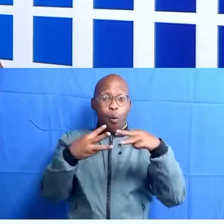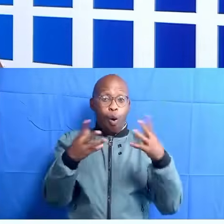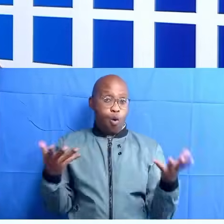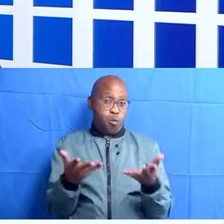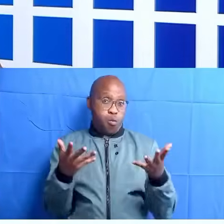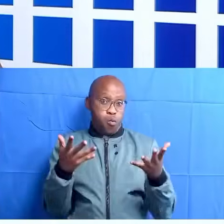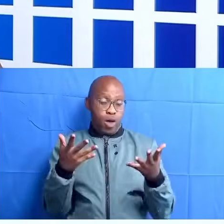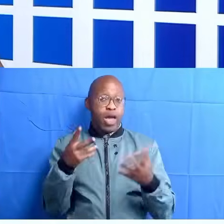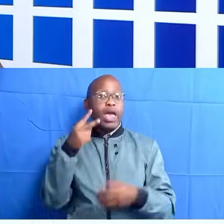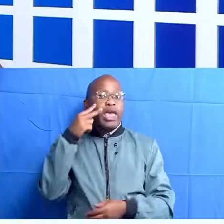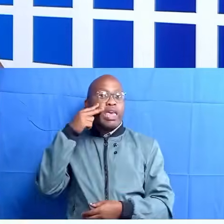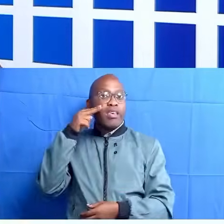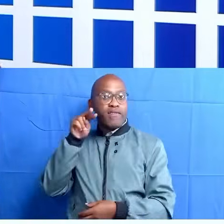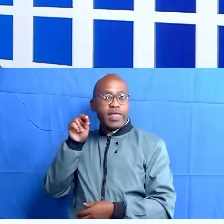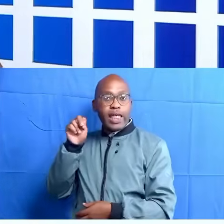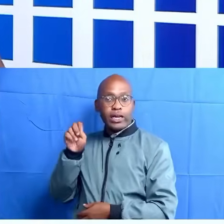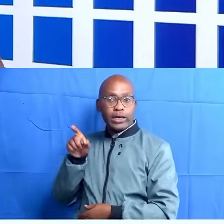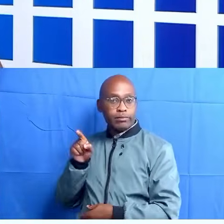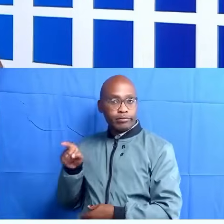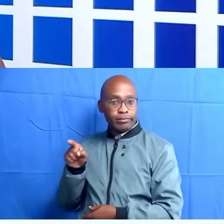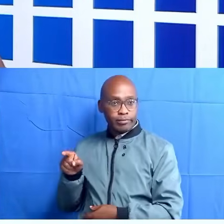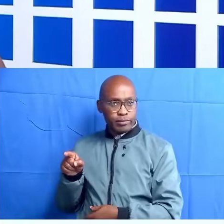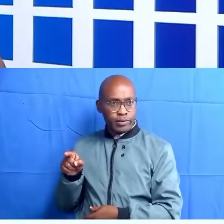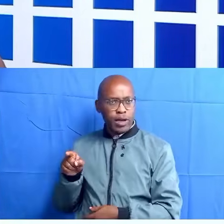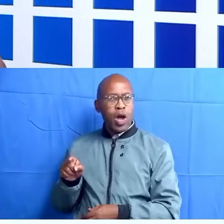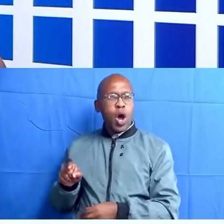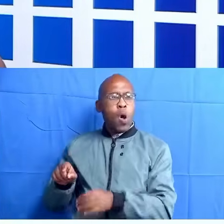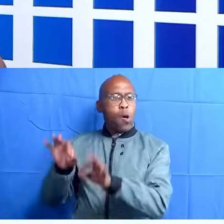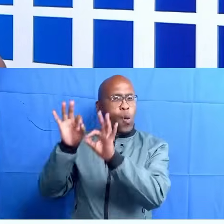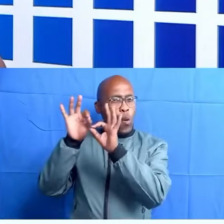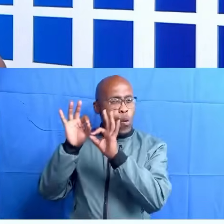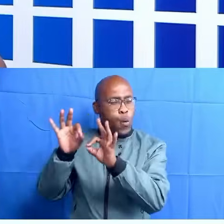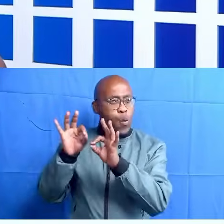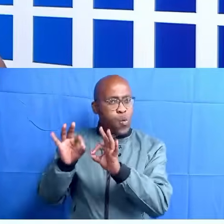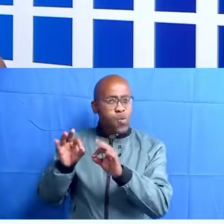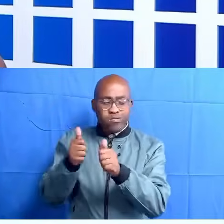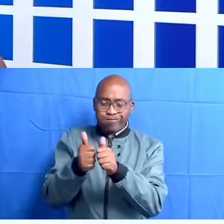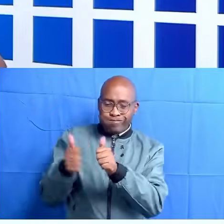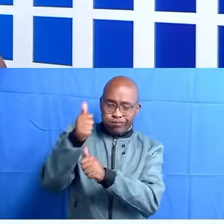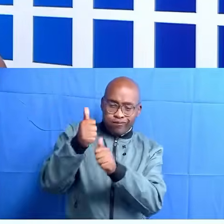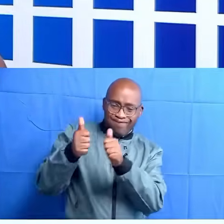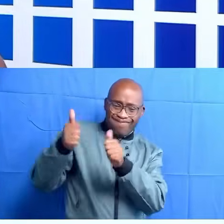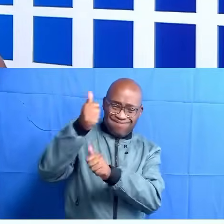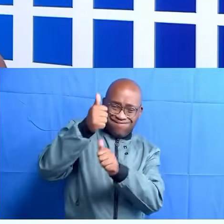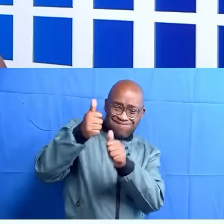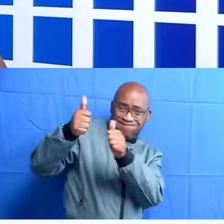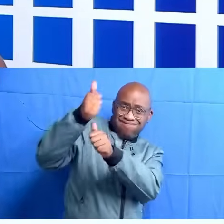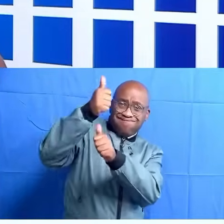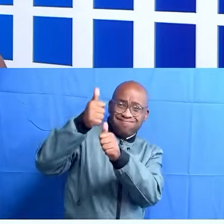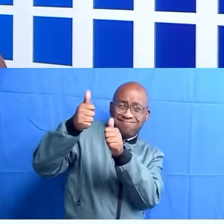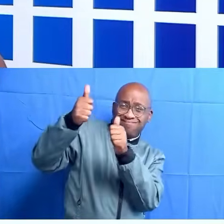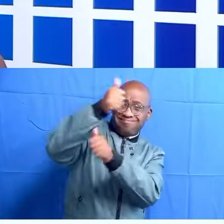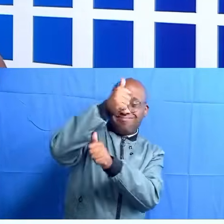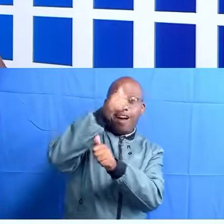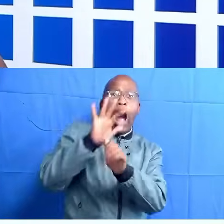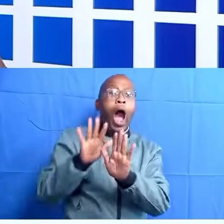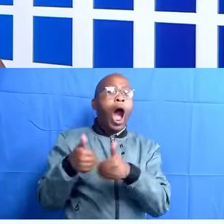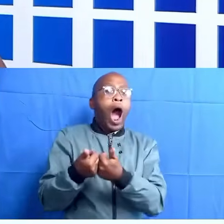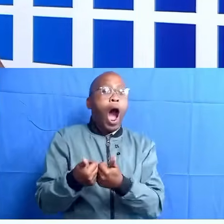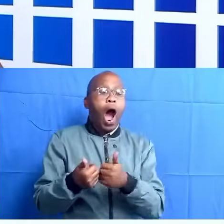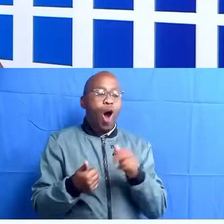were effective in making the United States of America's strategies to